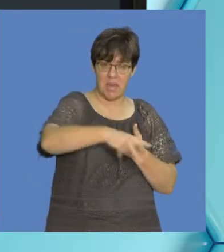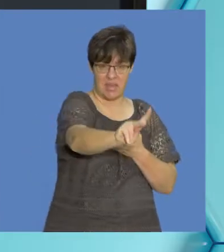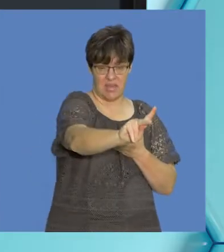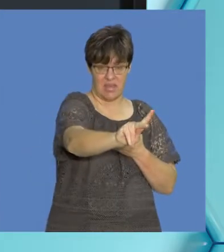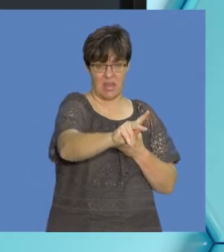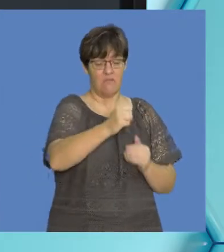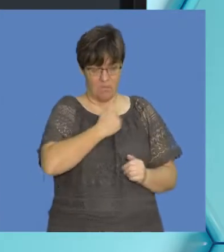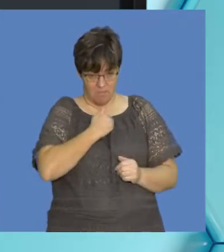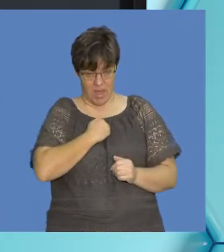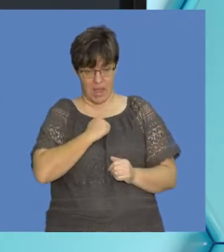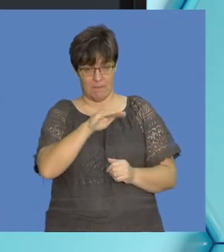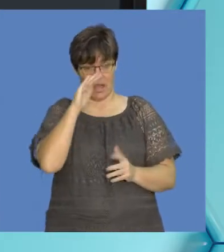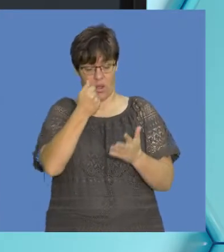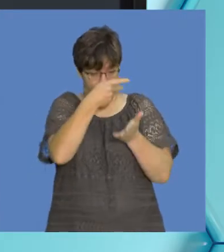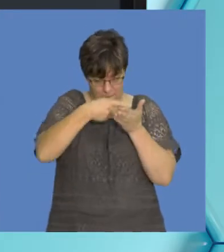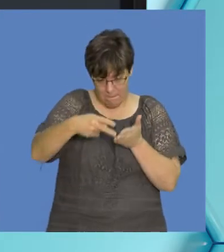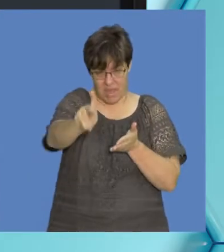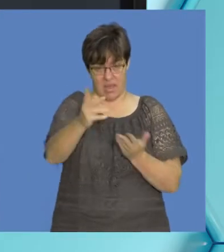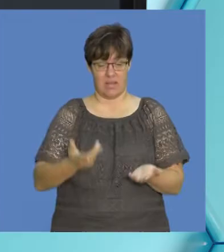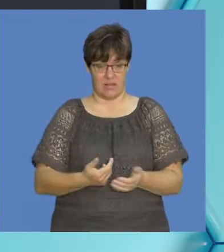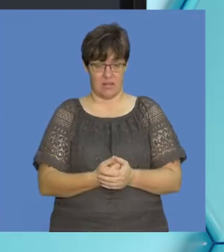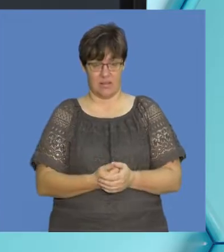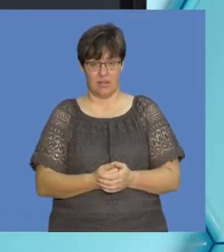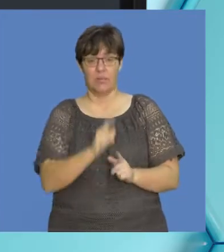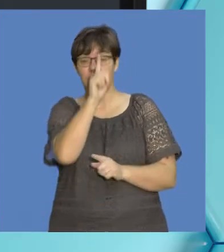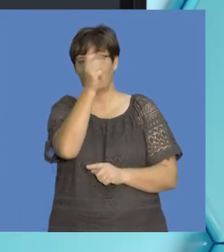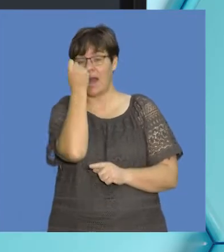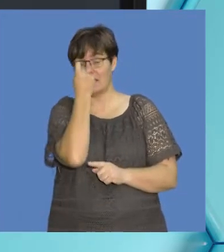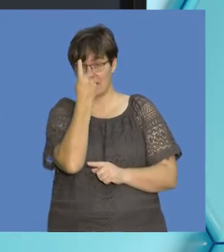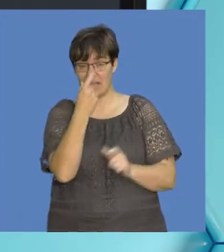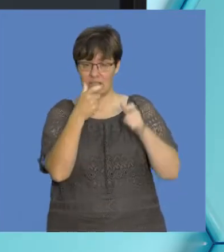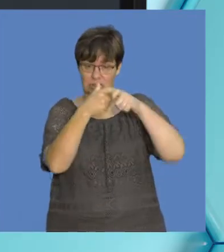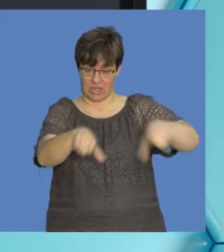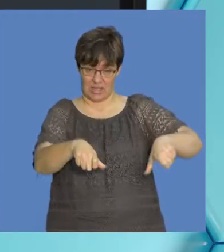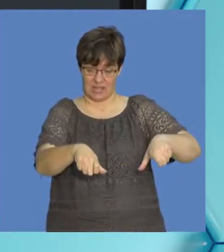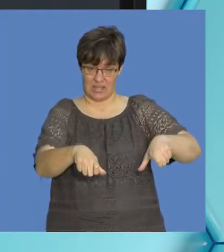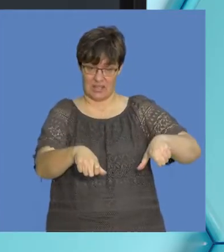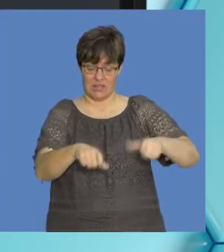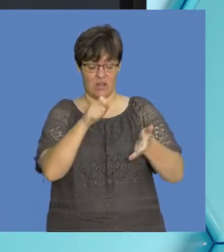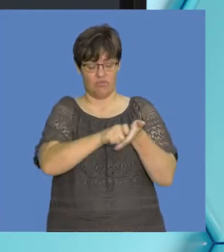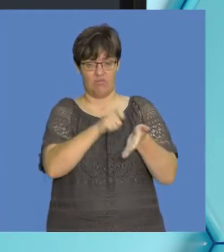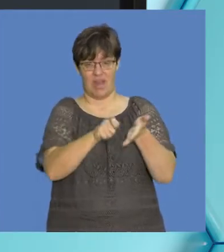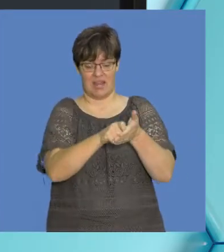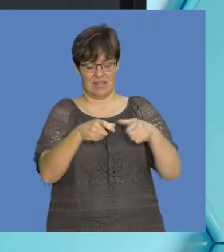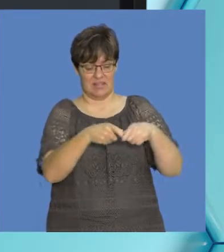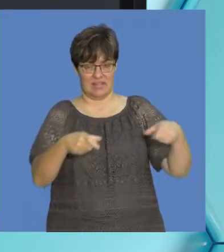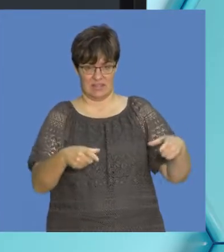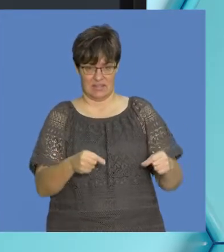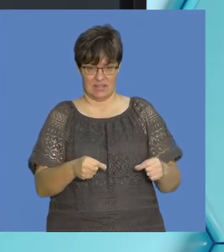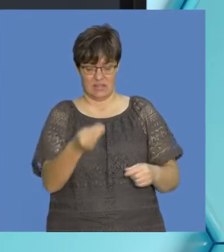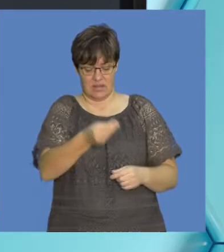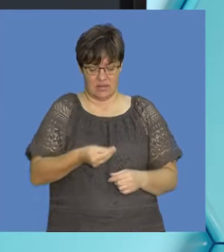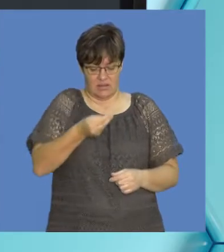made from our bank account, right? But obviously understand, a check means it is written out and then